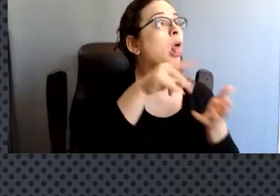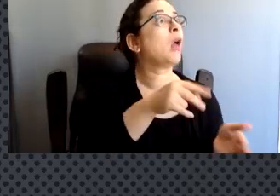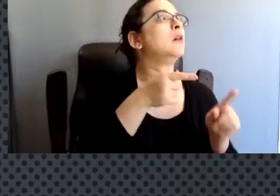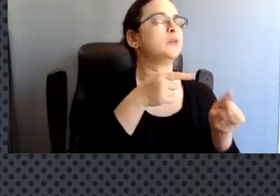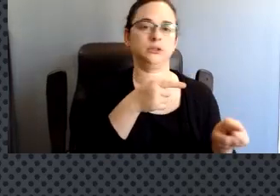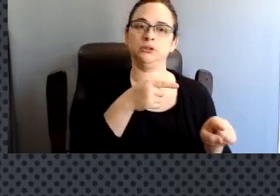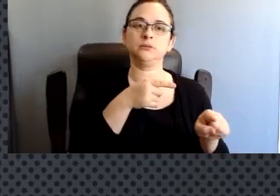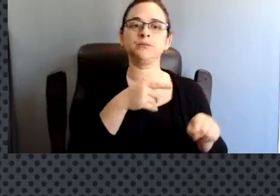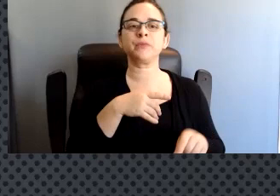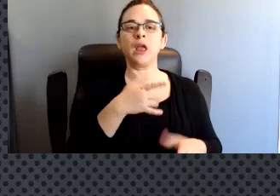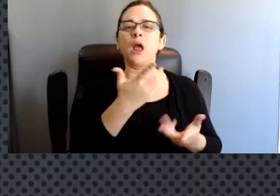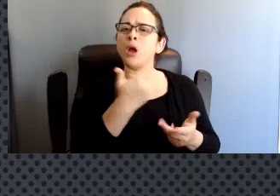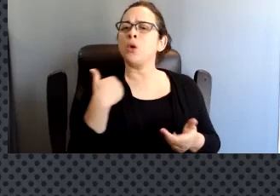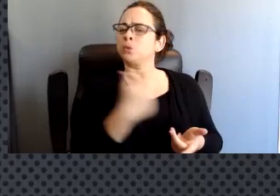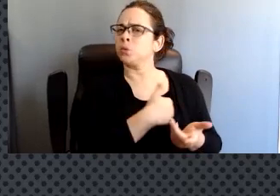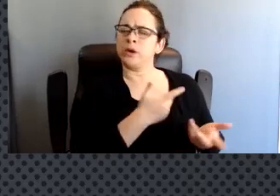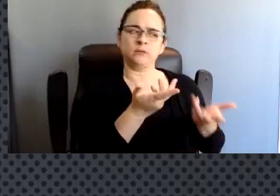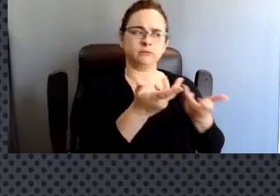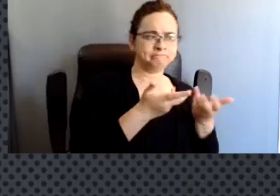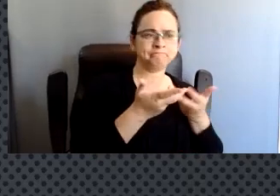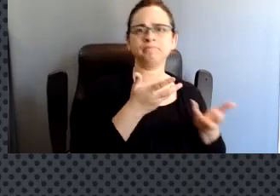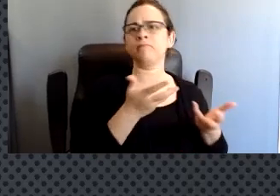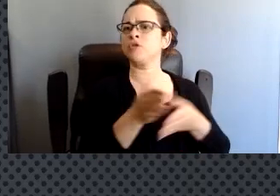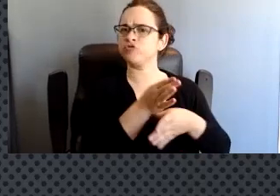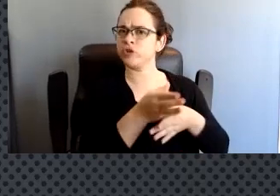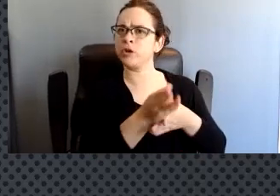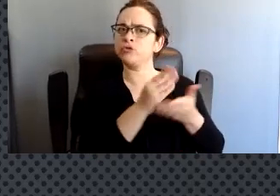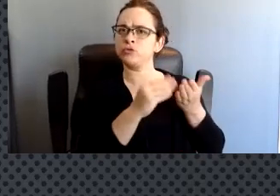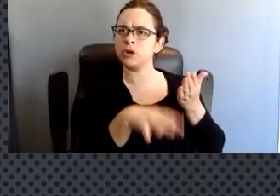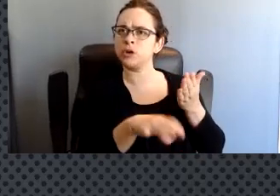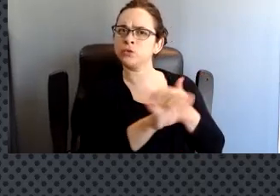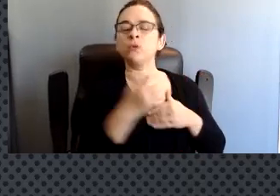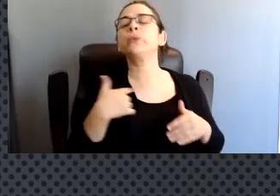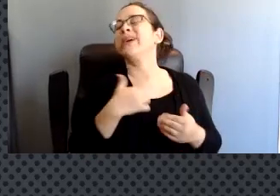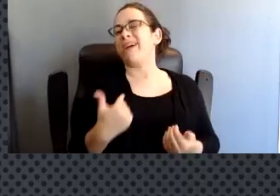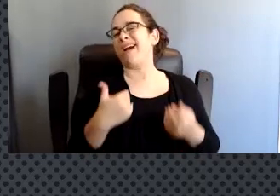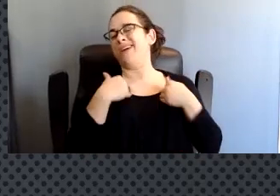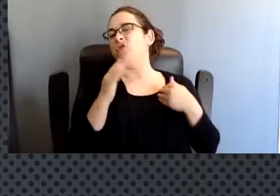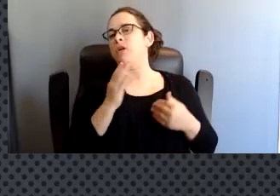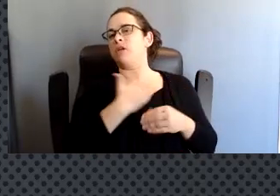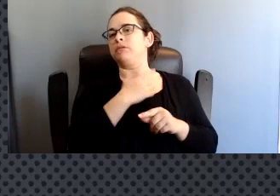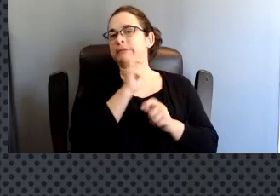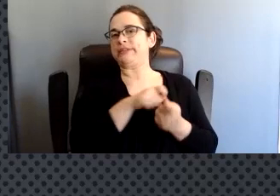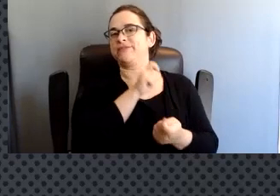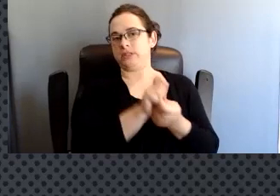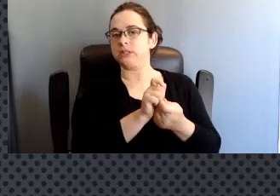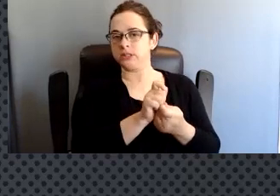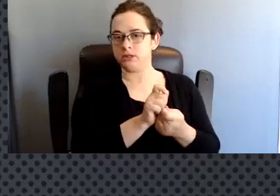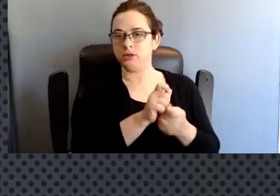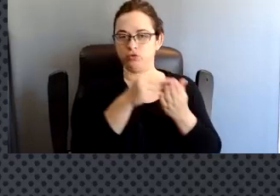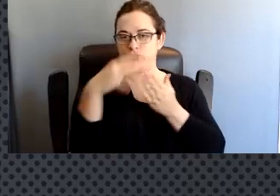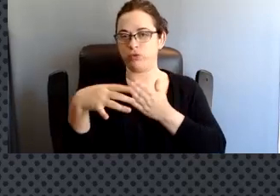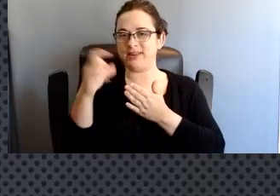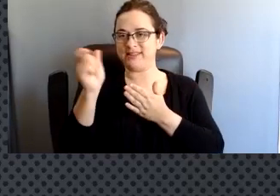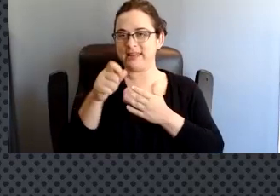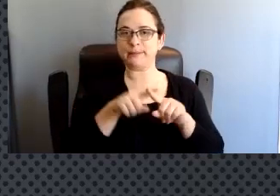caseload, we still see each other's students. And so if your students happen to be on our caseload, it's not if they walk in and I'm not there, Blue can help them